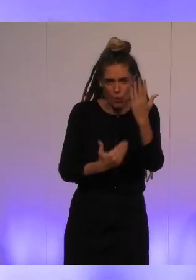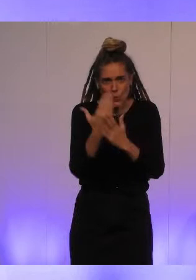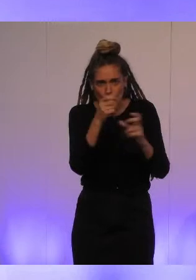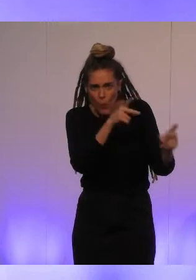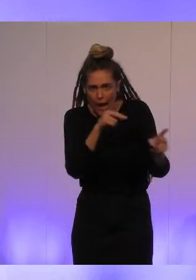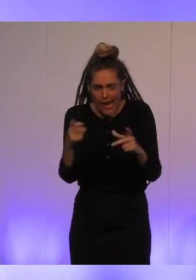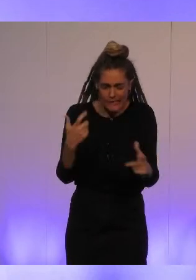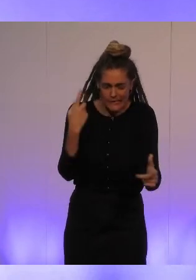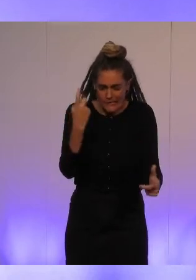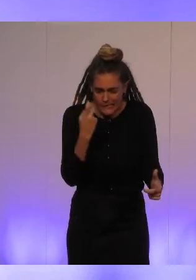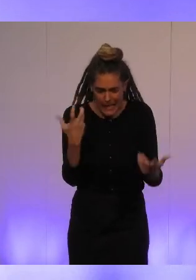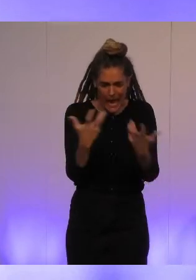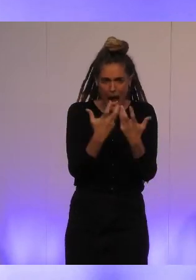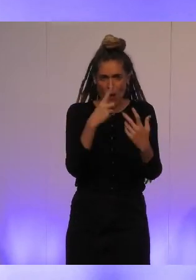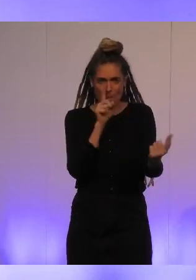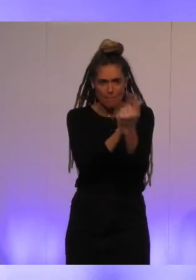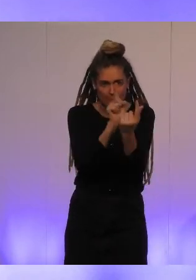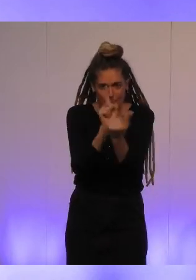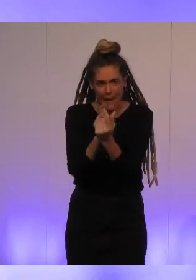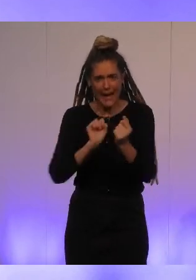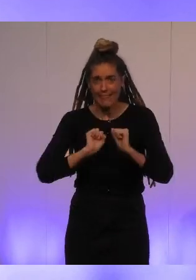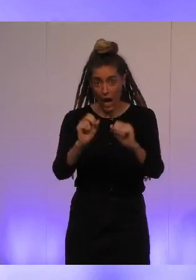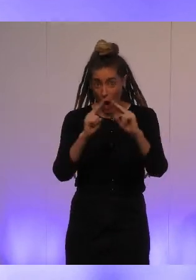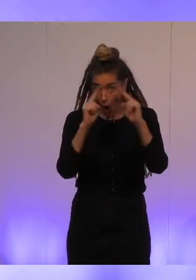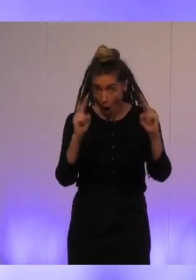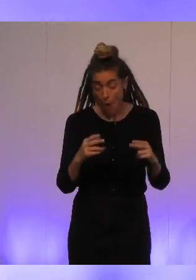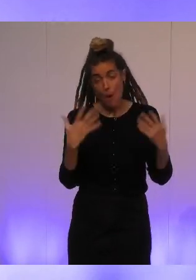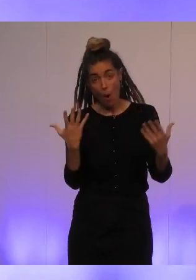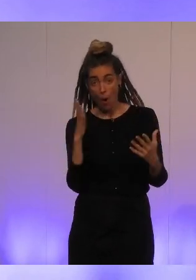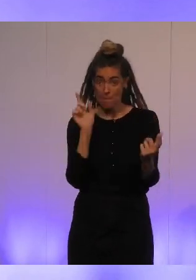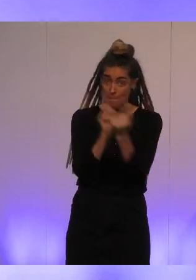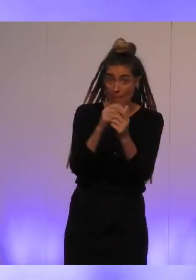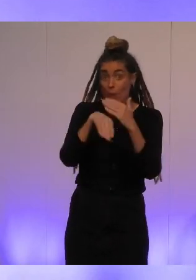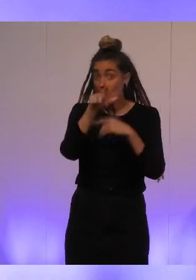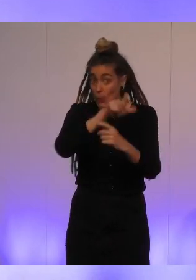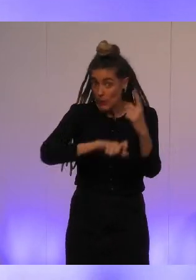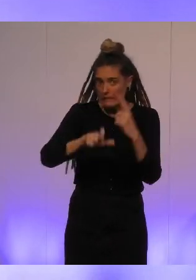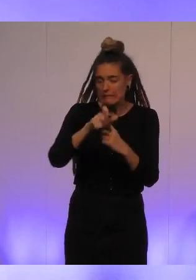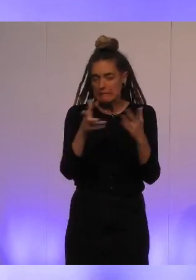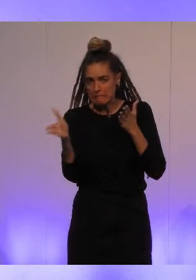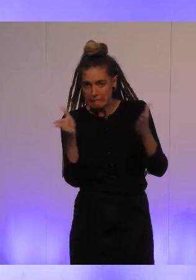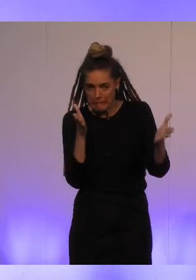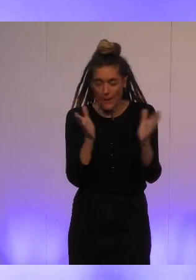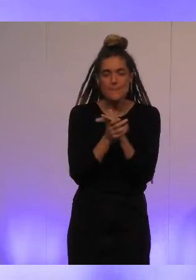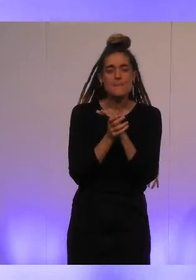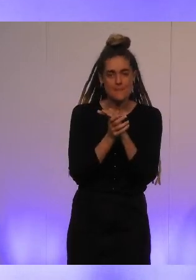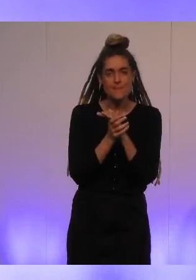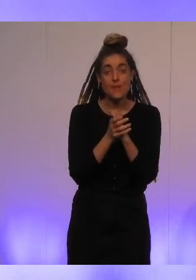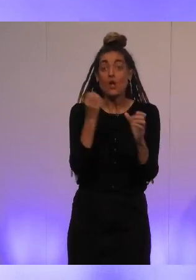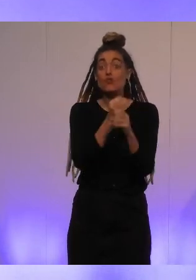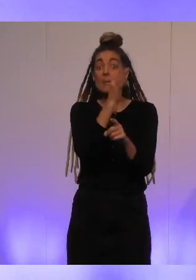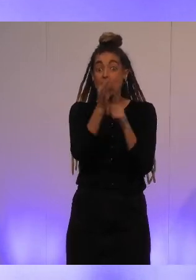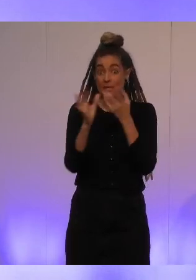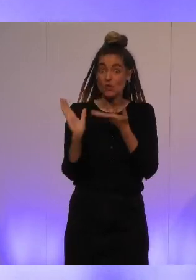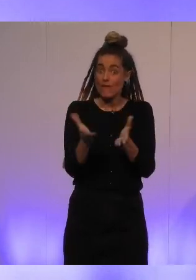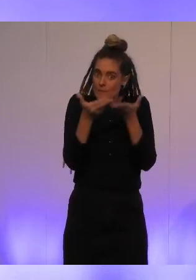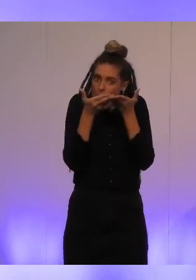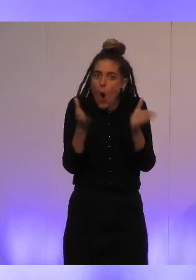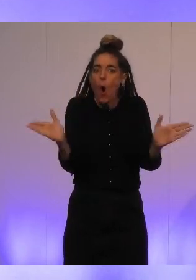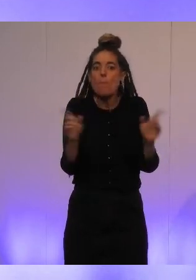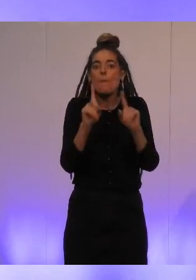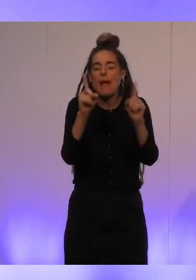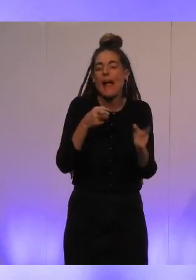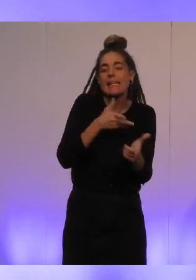see patients safely in their own homes or in the community. GP services have remained open to patients in different